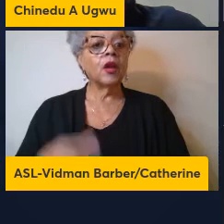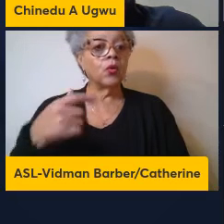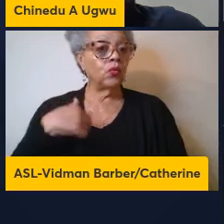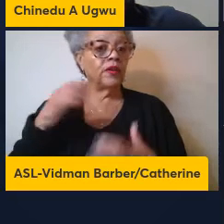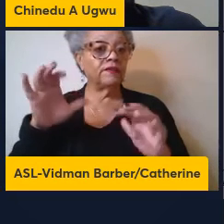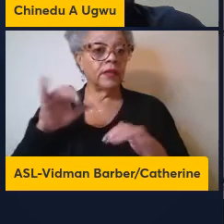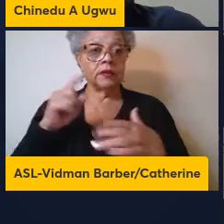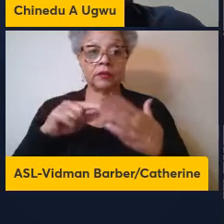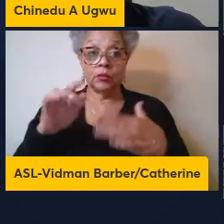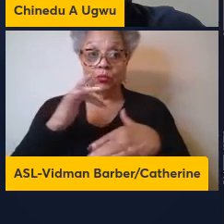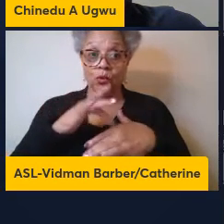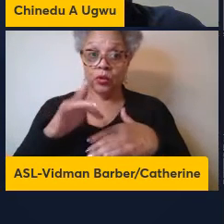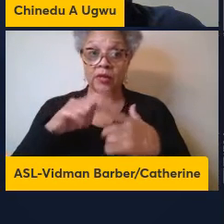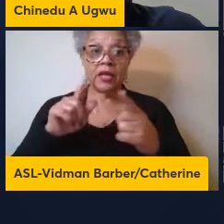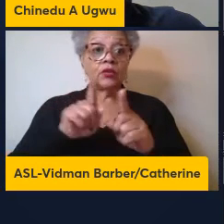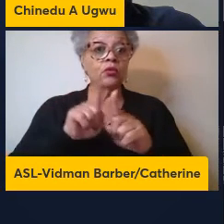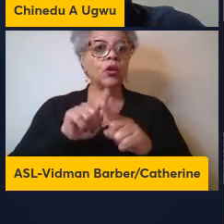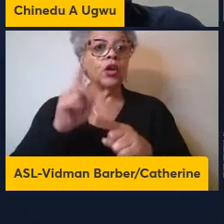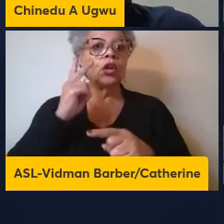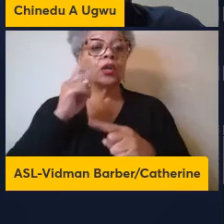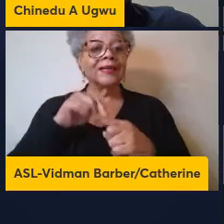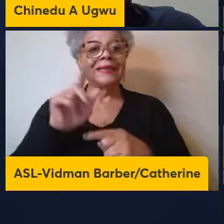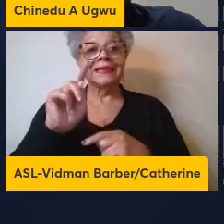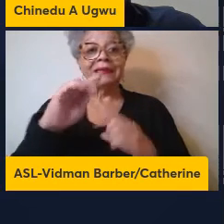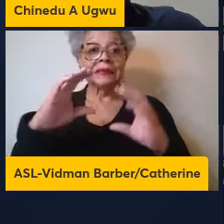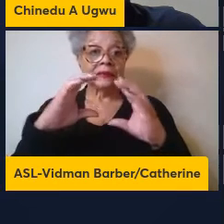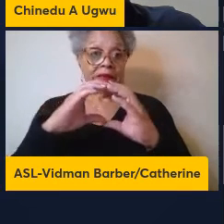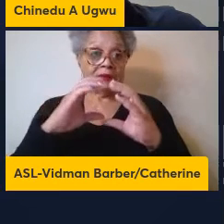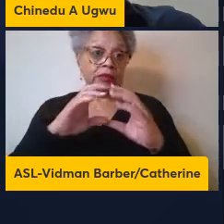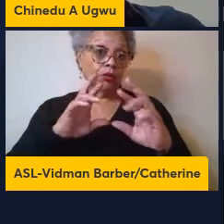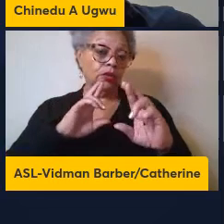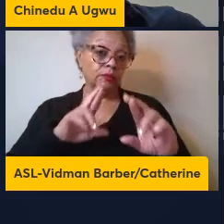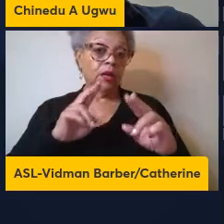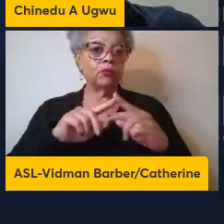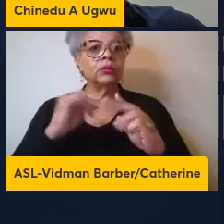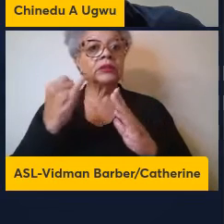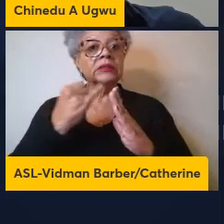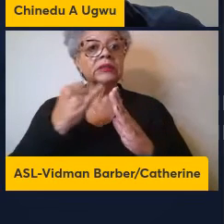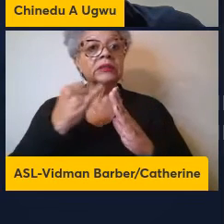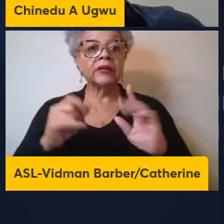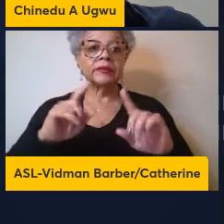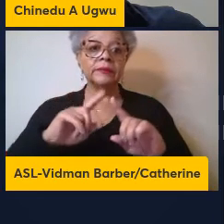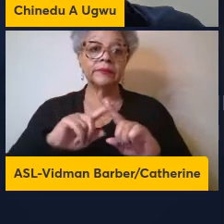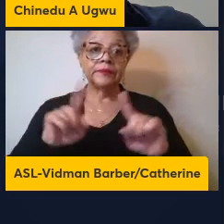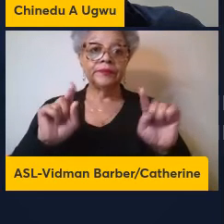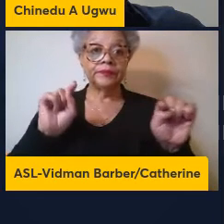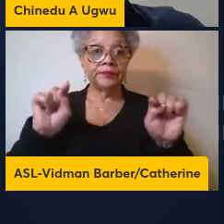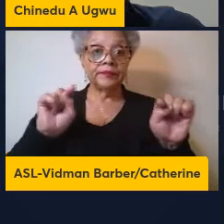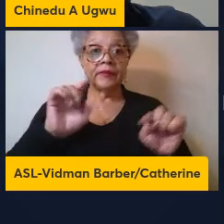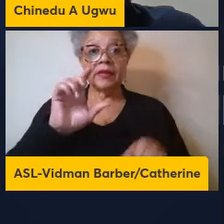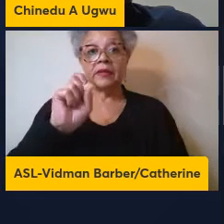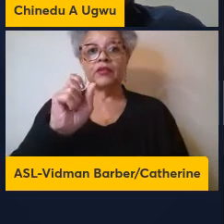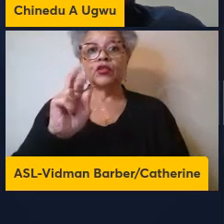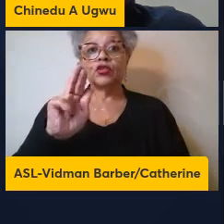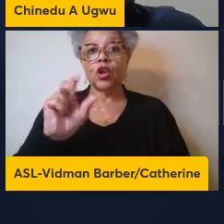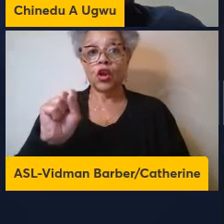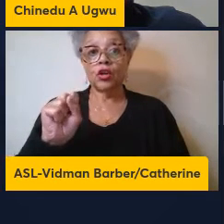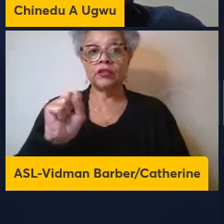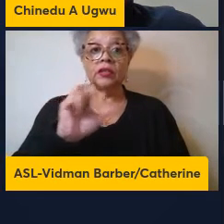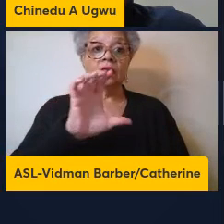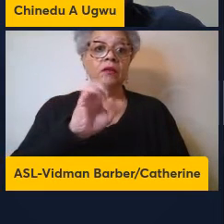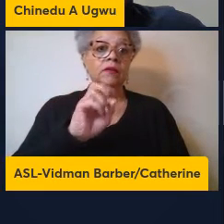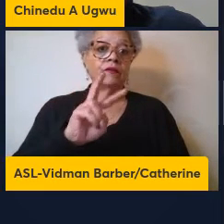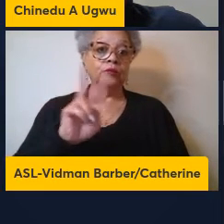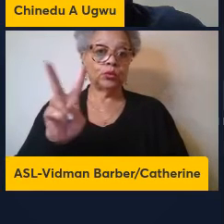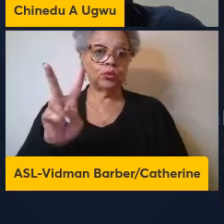early spot as well looking at the T-cell response where we designed the different SARS-CoV-2 proteins. And the take-home